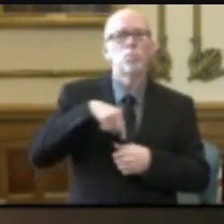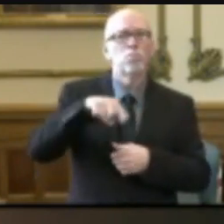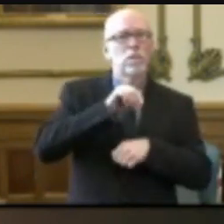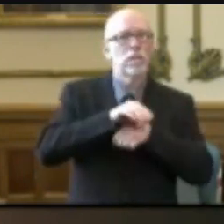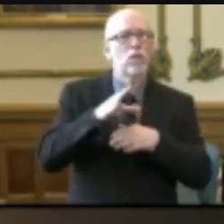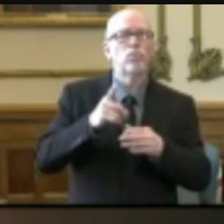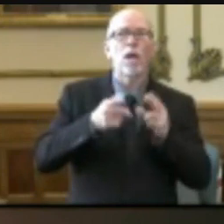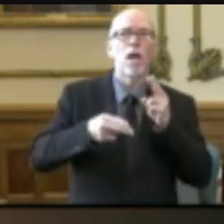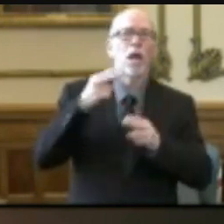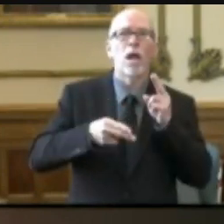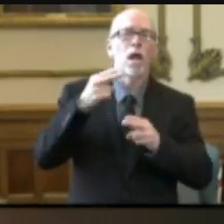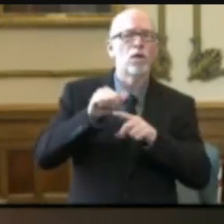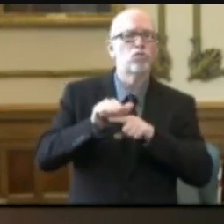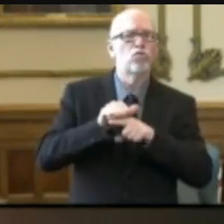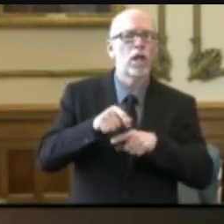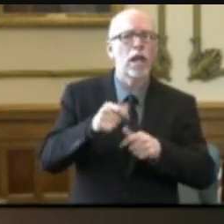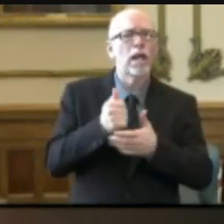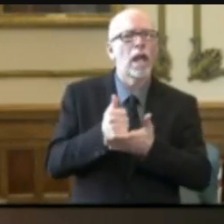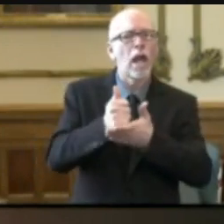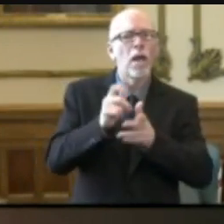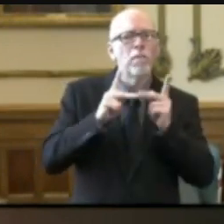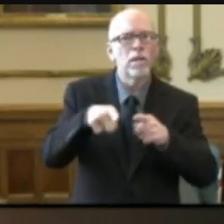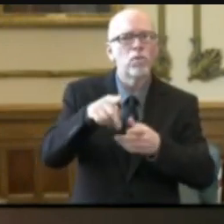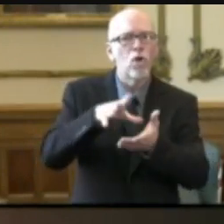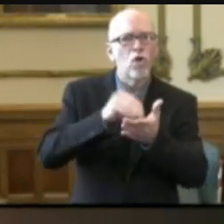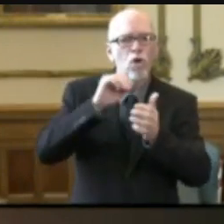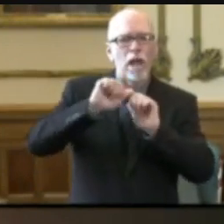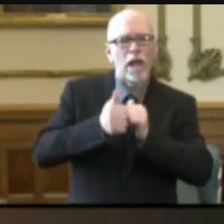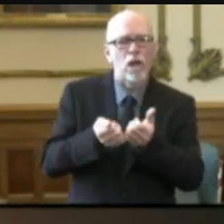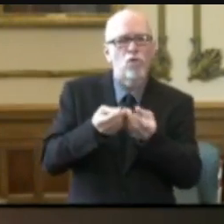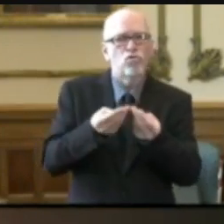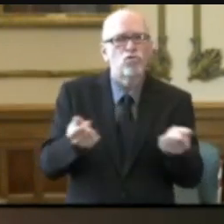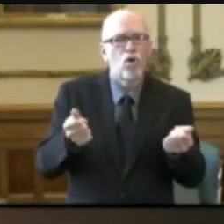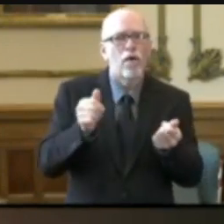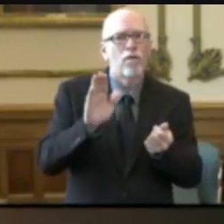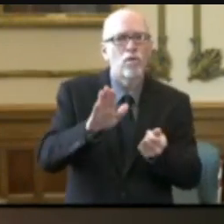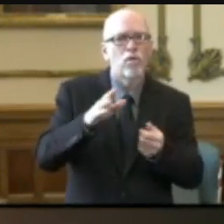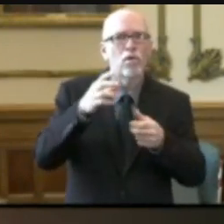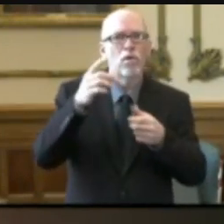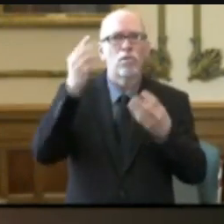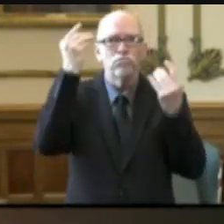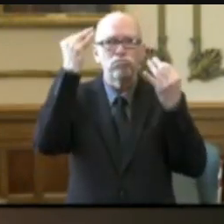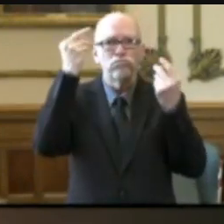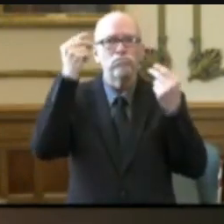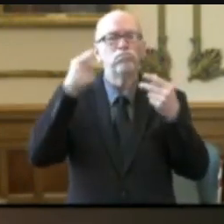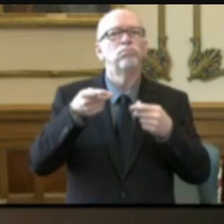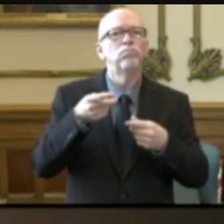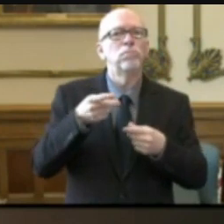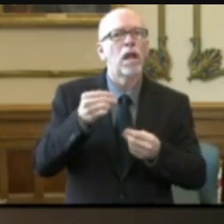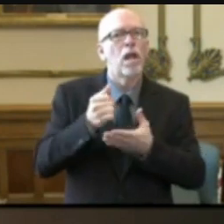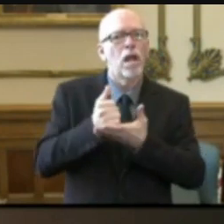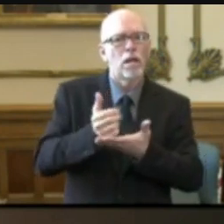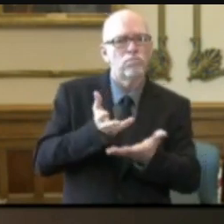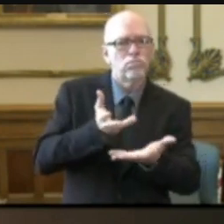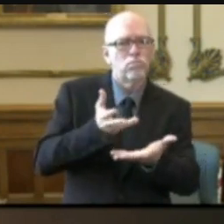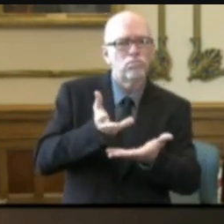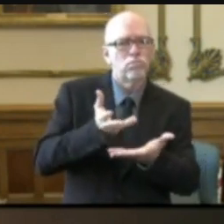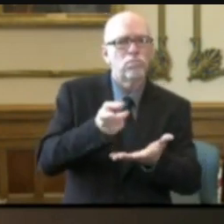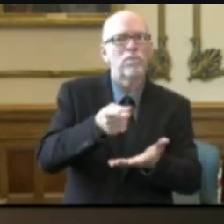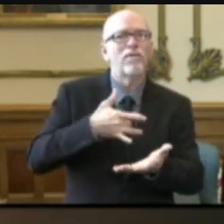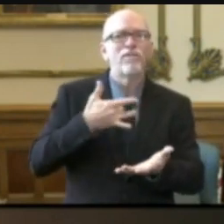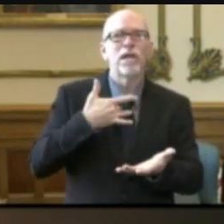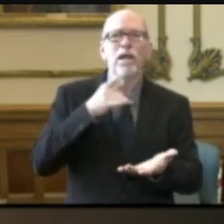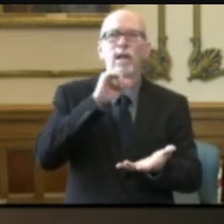help people learn how to sort through their thoughts and organize them in a way they feel less